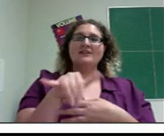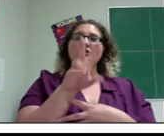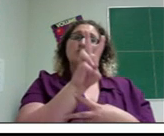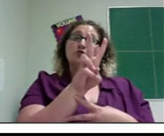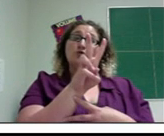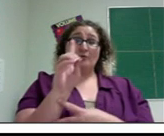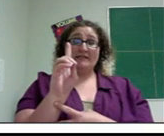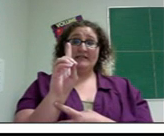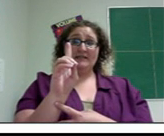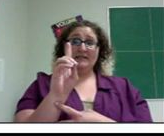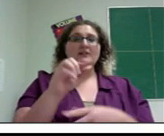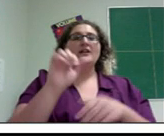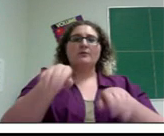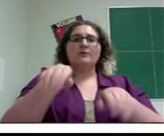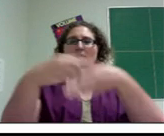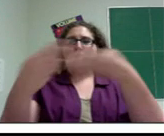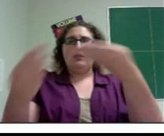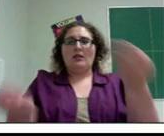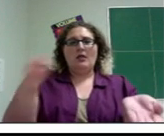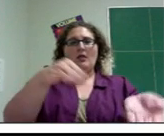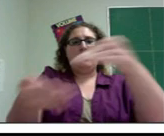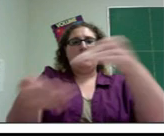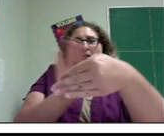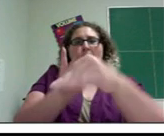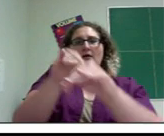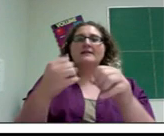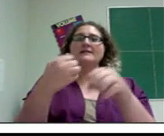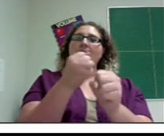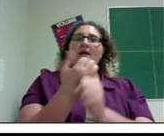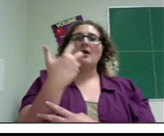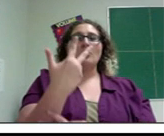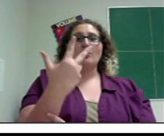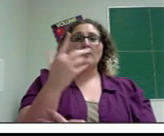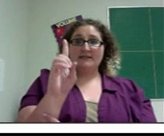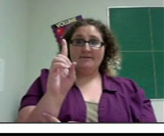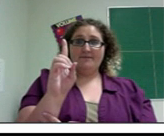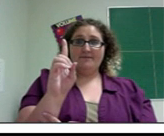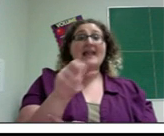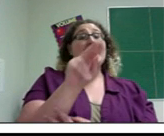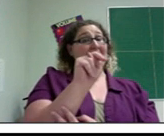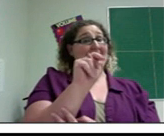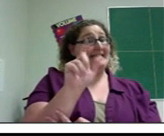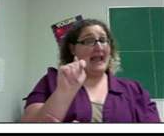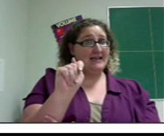is a two-dimensional diagram that you can fold to form a three-dimensional figure. A net